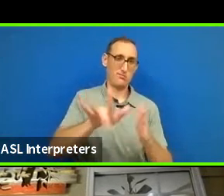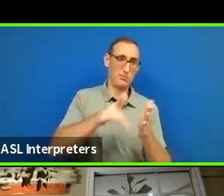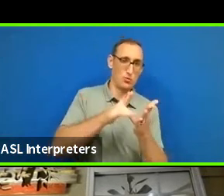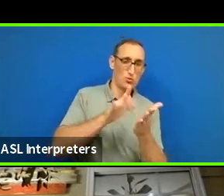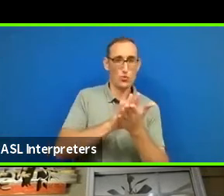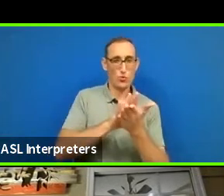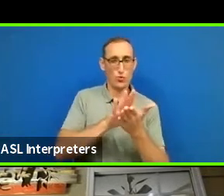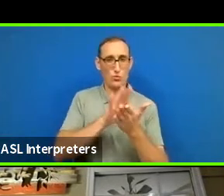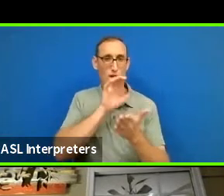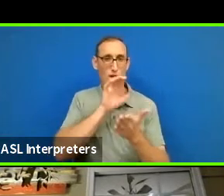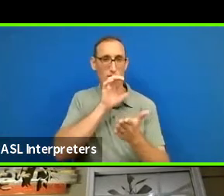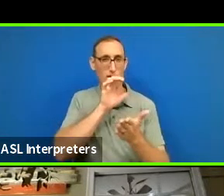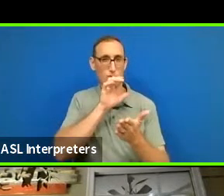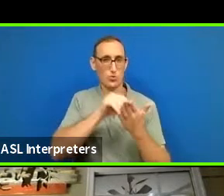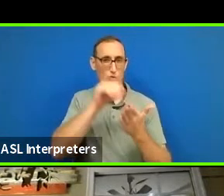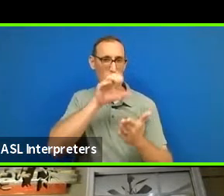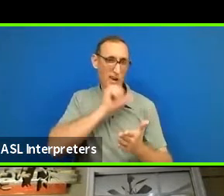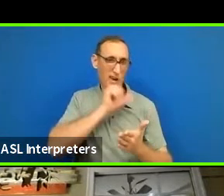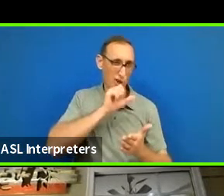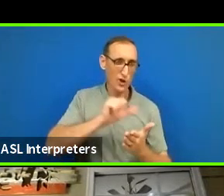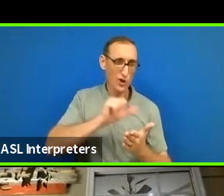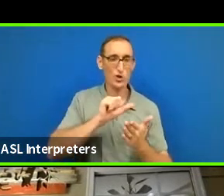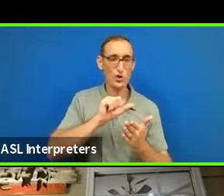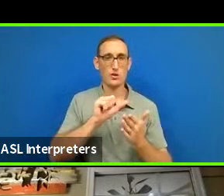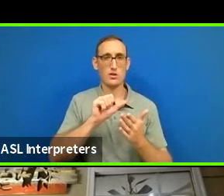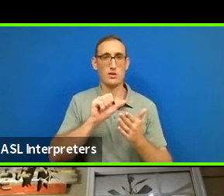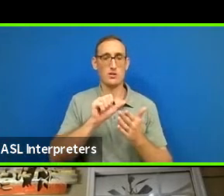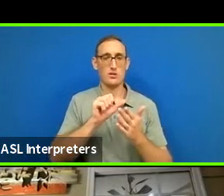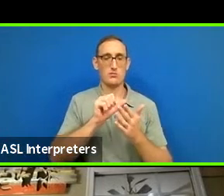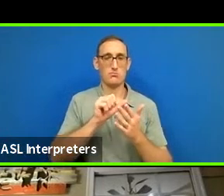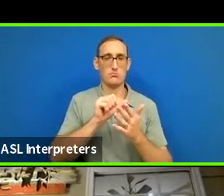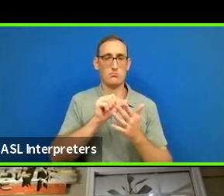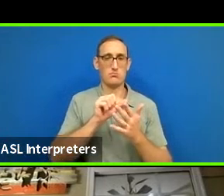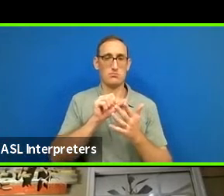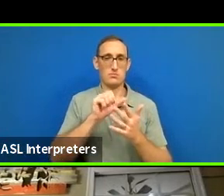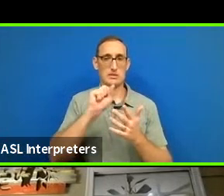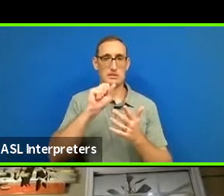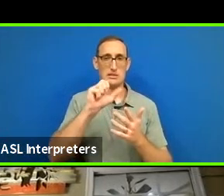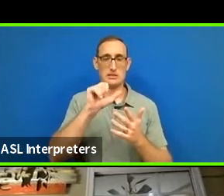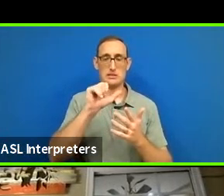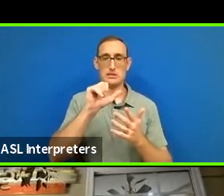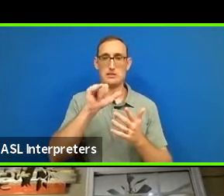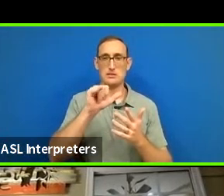and ability to self-monitor some of those behaviors.